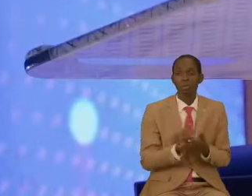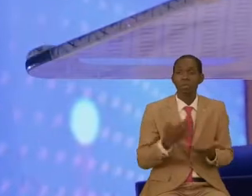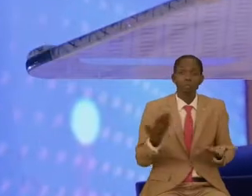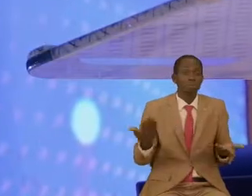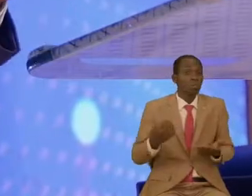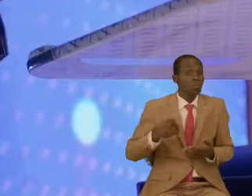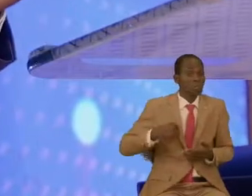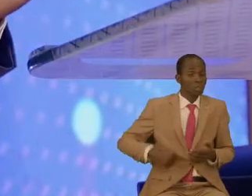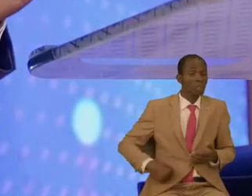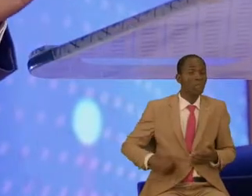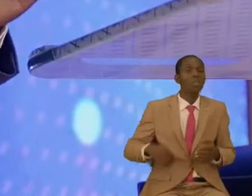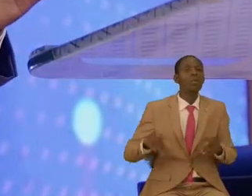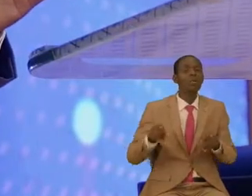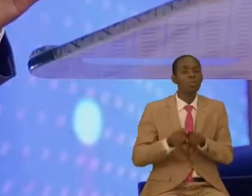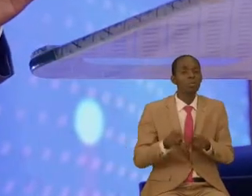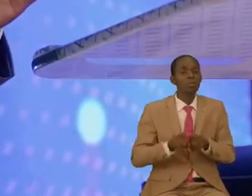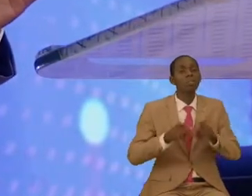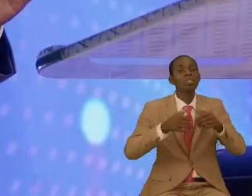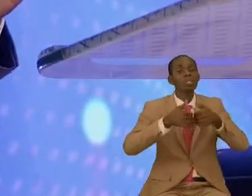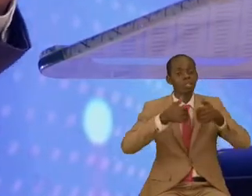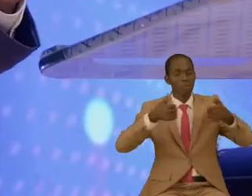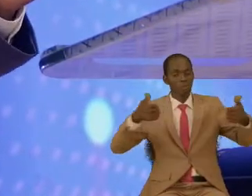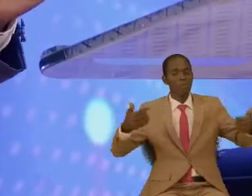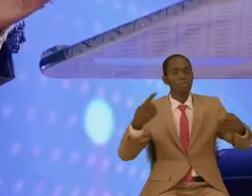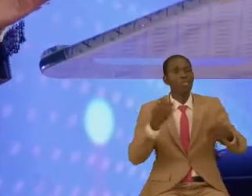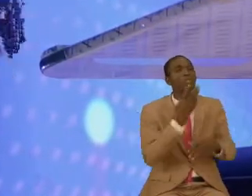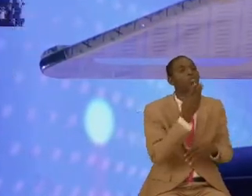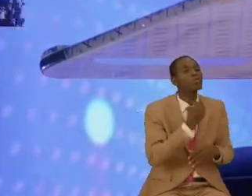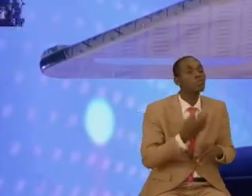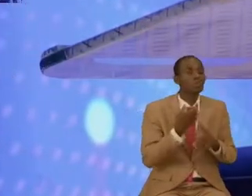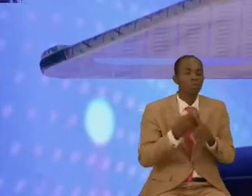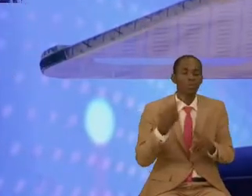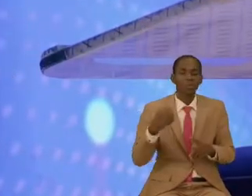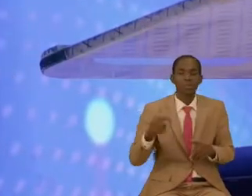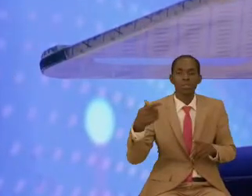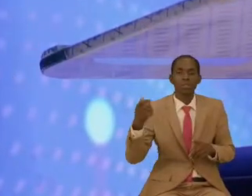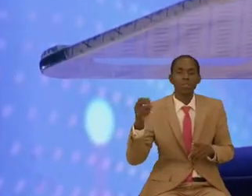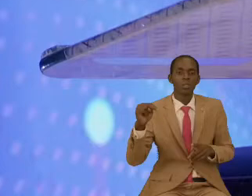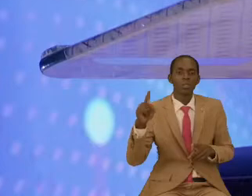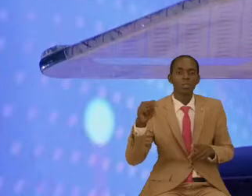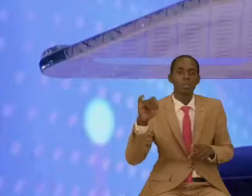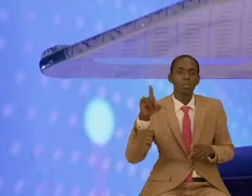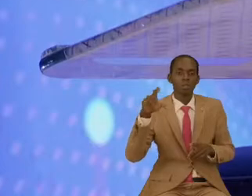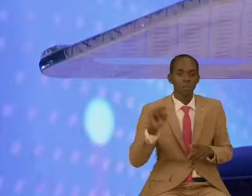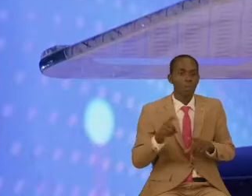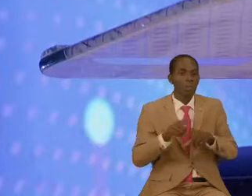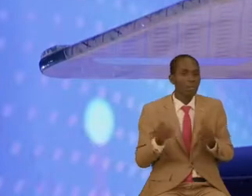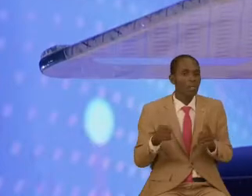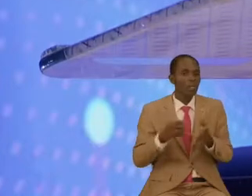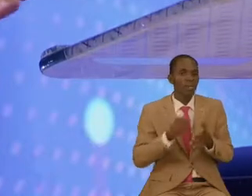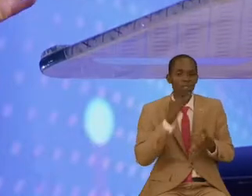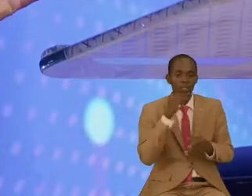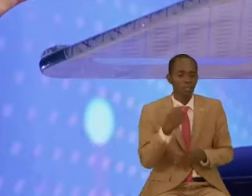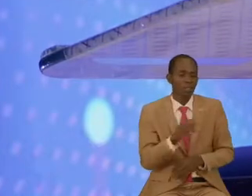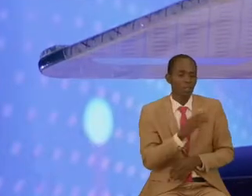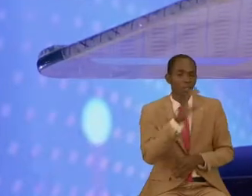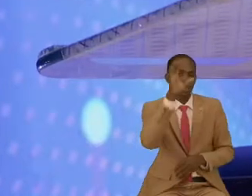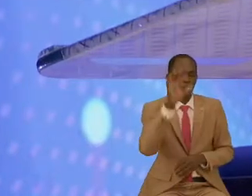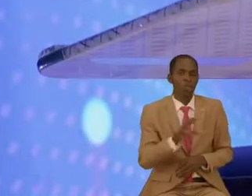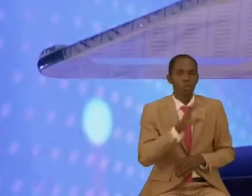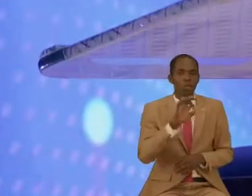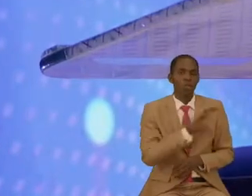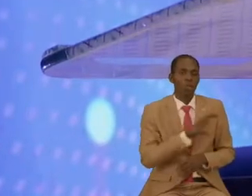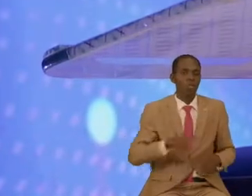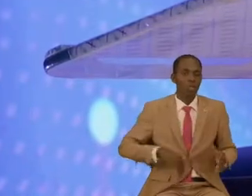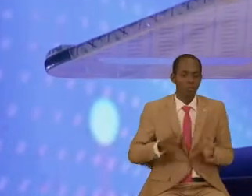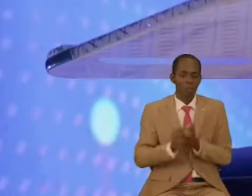circumcision separated the Jews from the Gentiles. Is the cross of Christ that has united